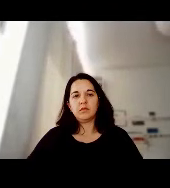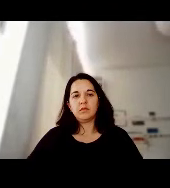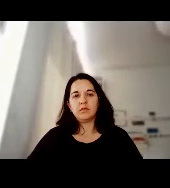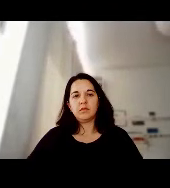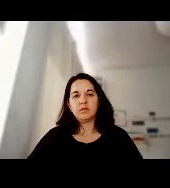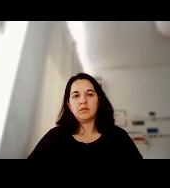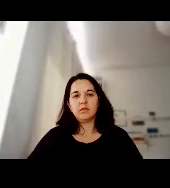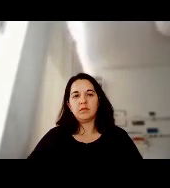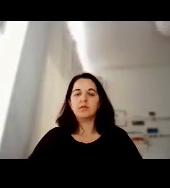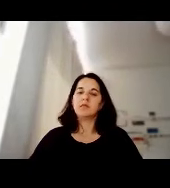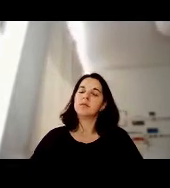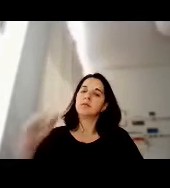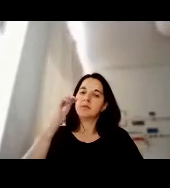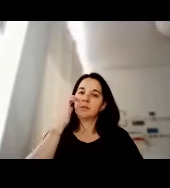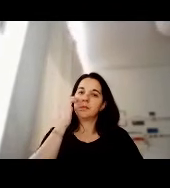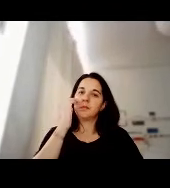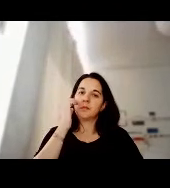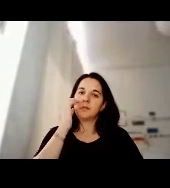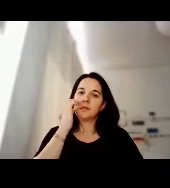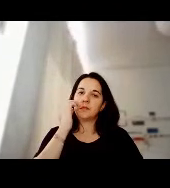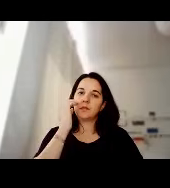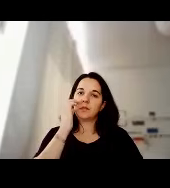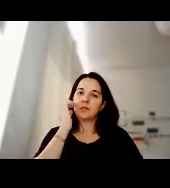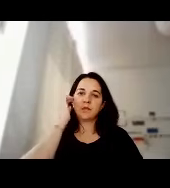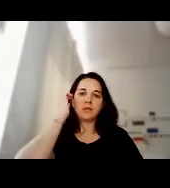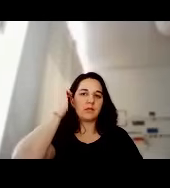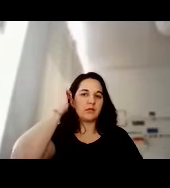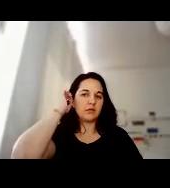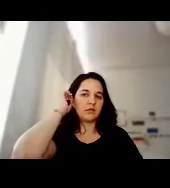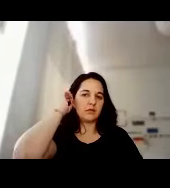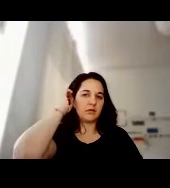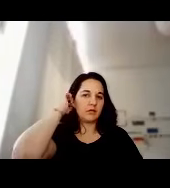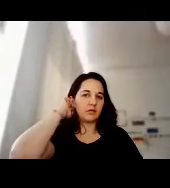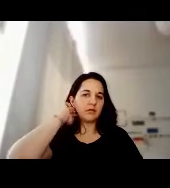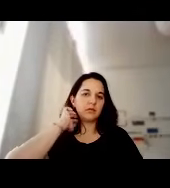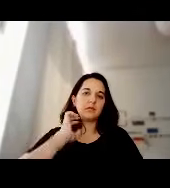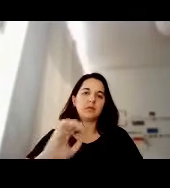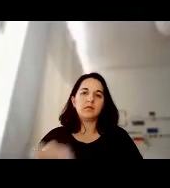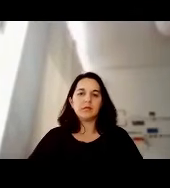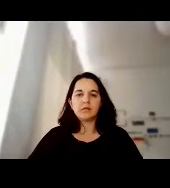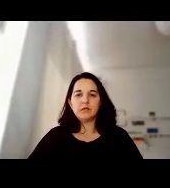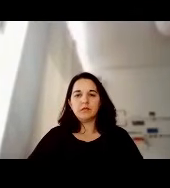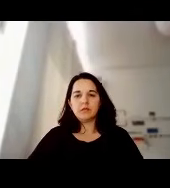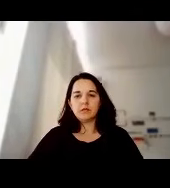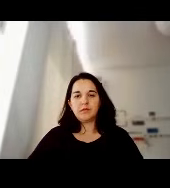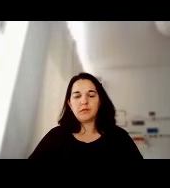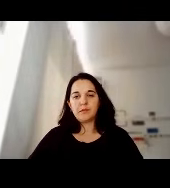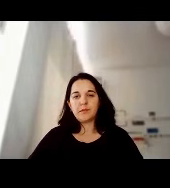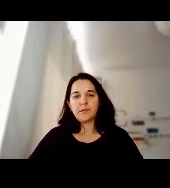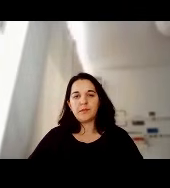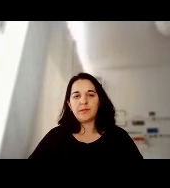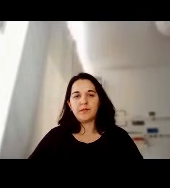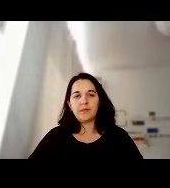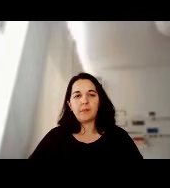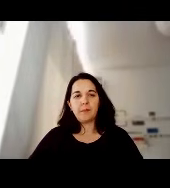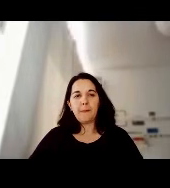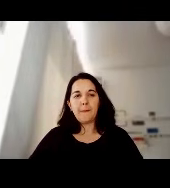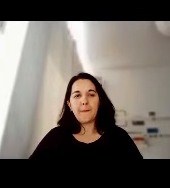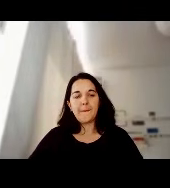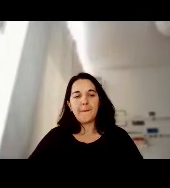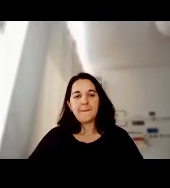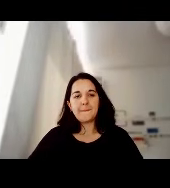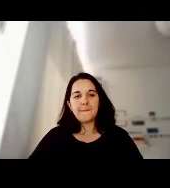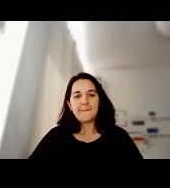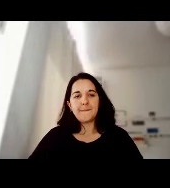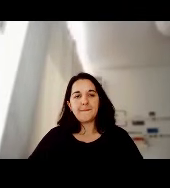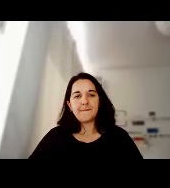Numbers and categories across the UK have become a real kind of political kind of discussion point